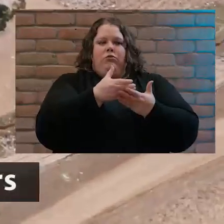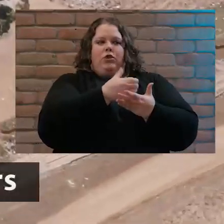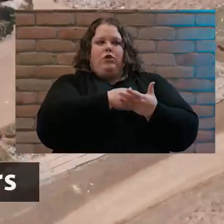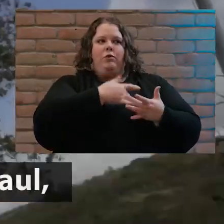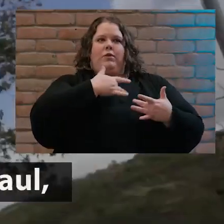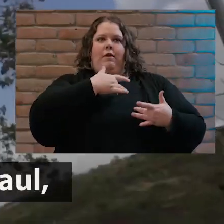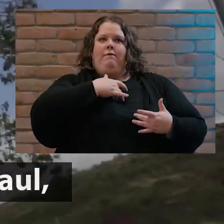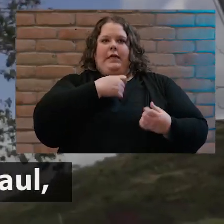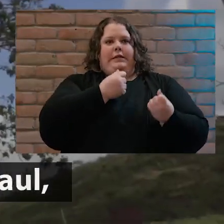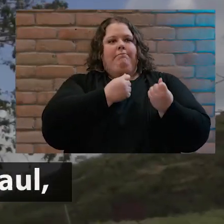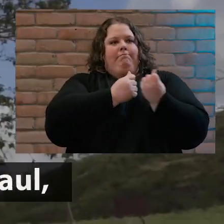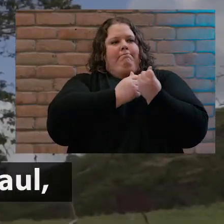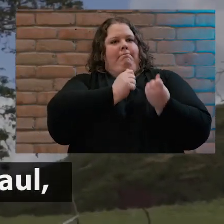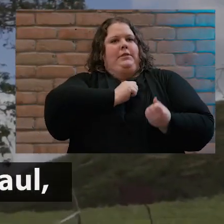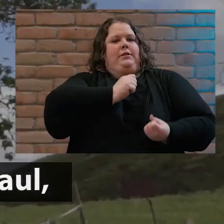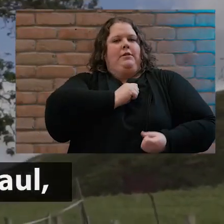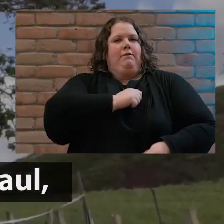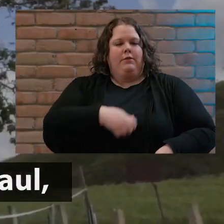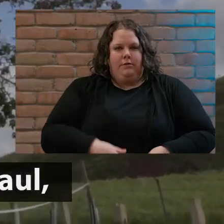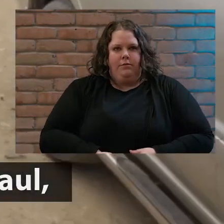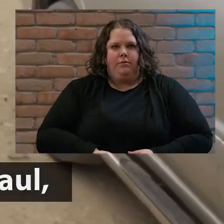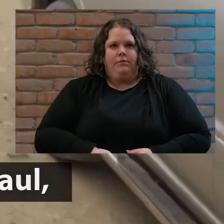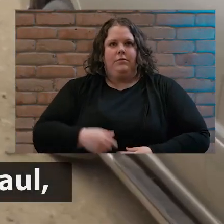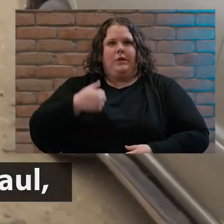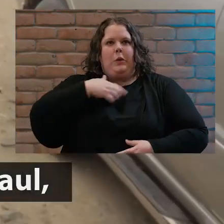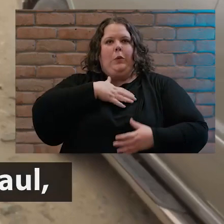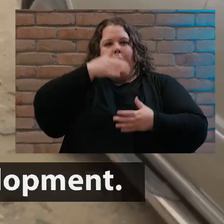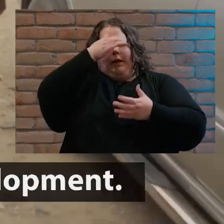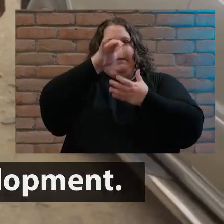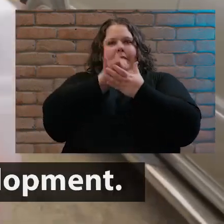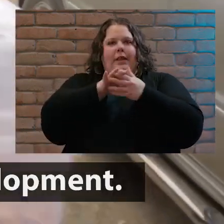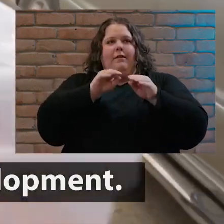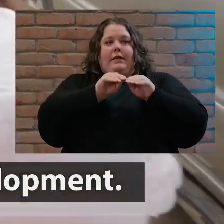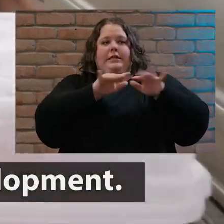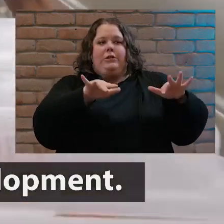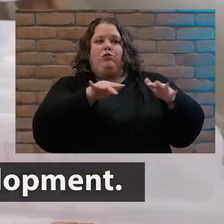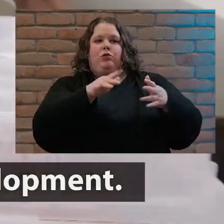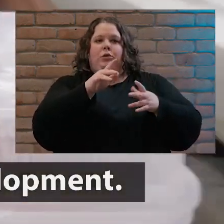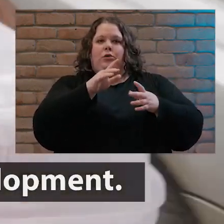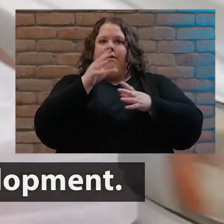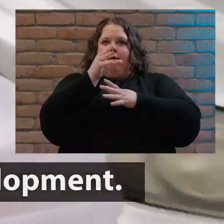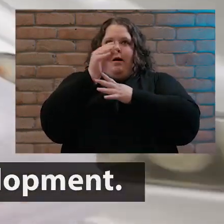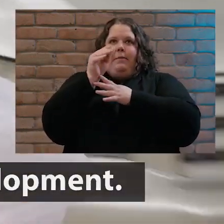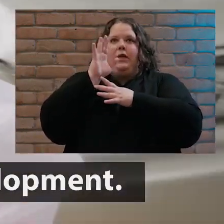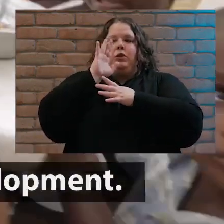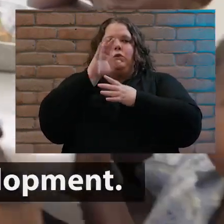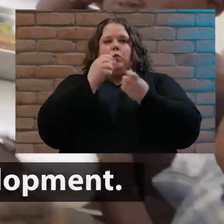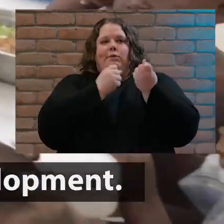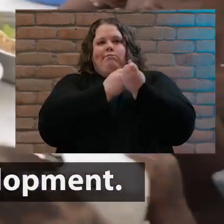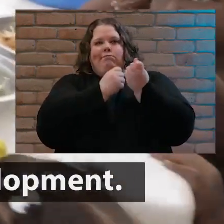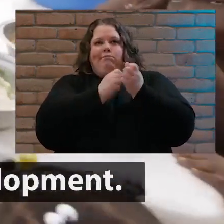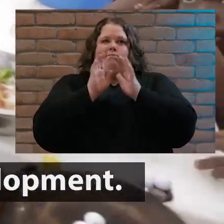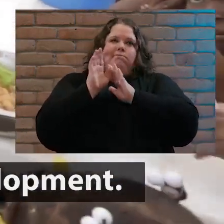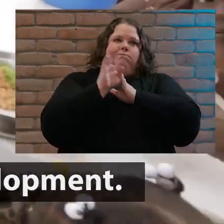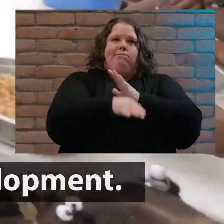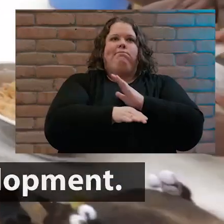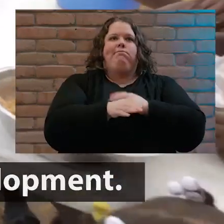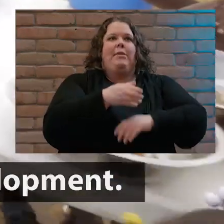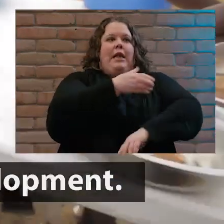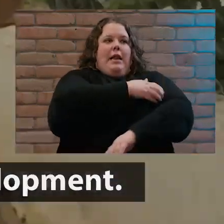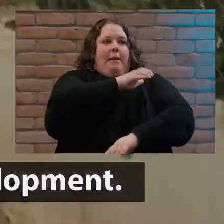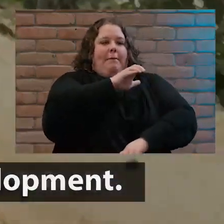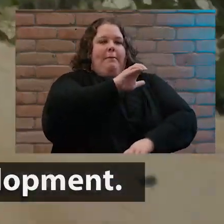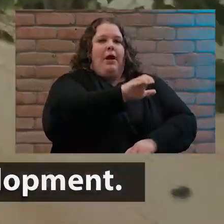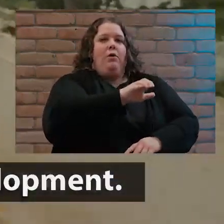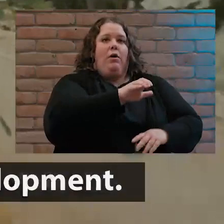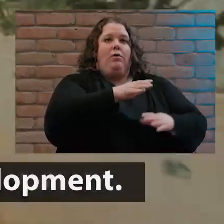distribution partners that stay with communities for the long haul, empowering them to move from relief to development.